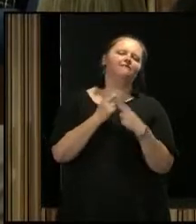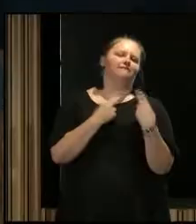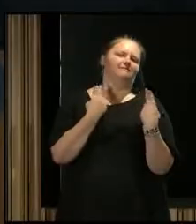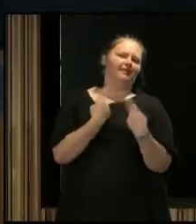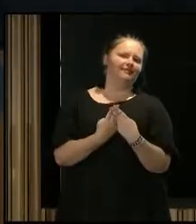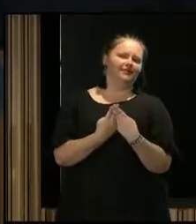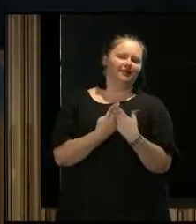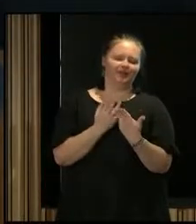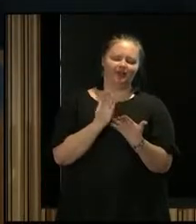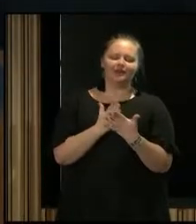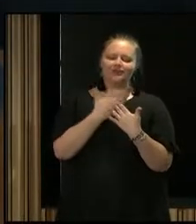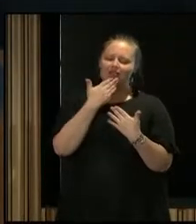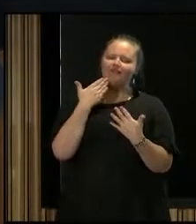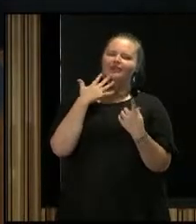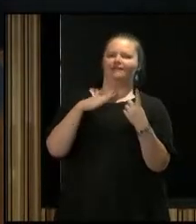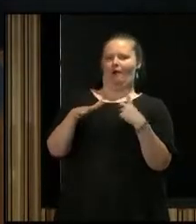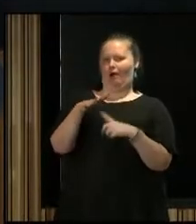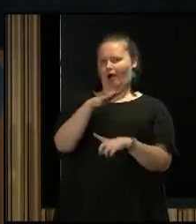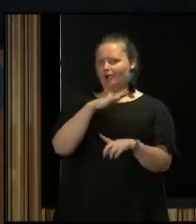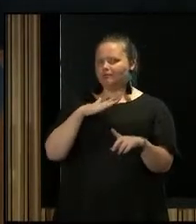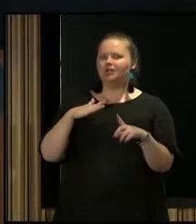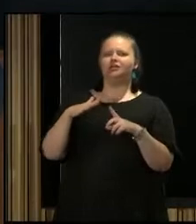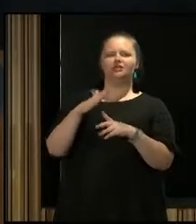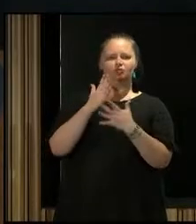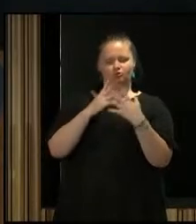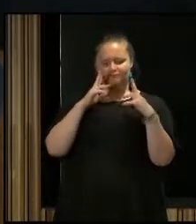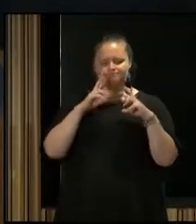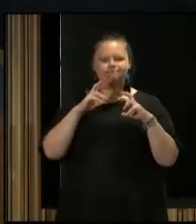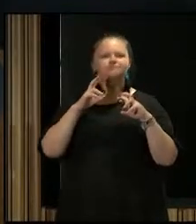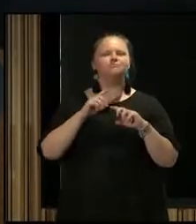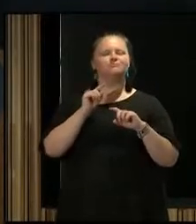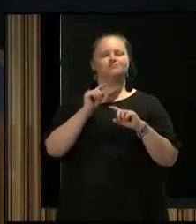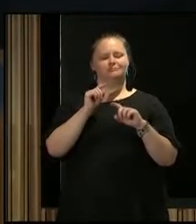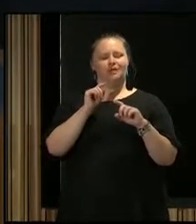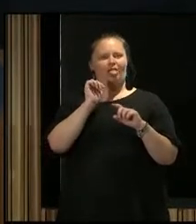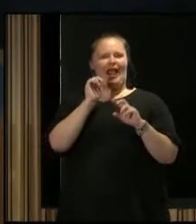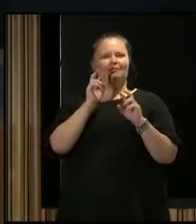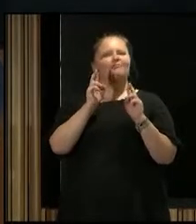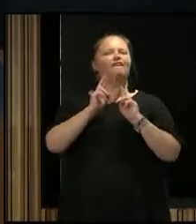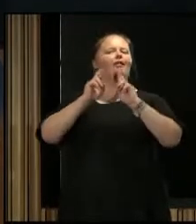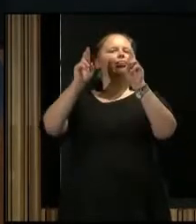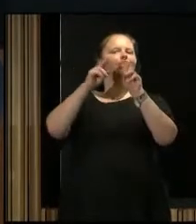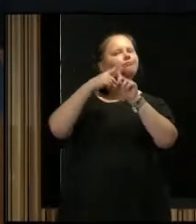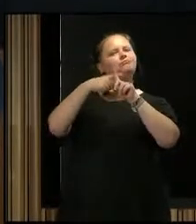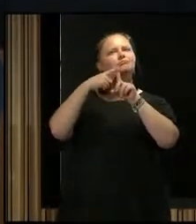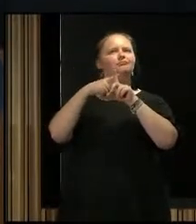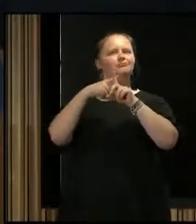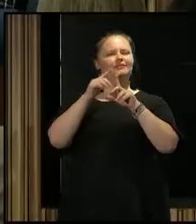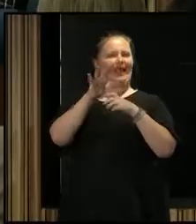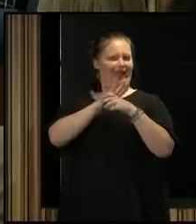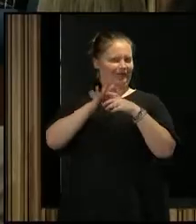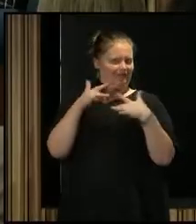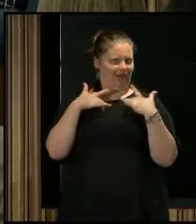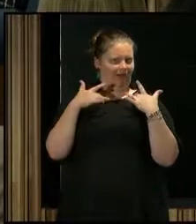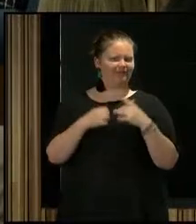lovely environment to, explore those kind of hopeful, optimistic areas of life. So, yeah. Lovely, it's a lovely